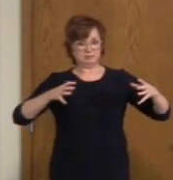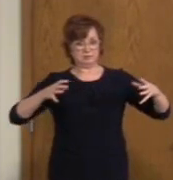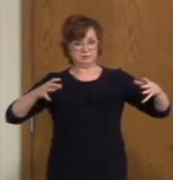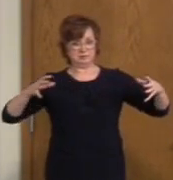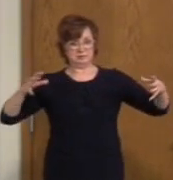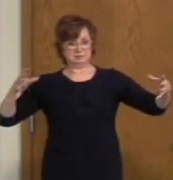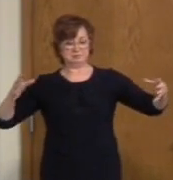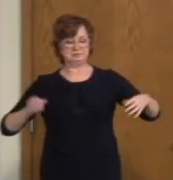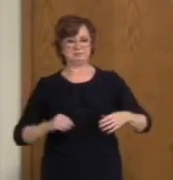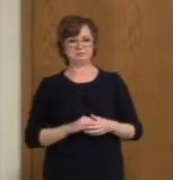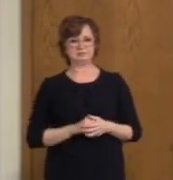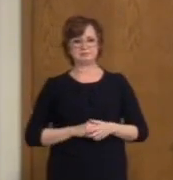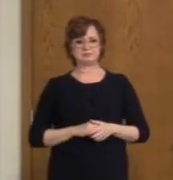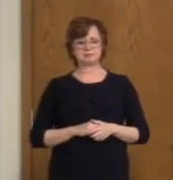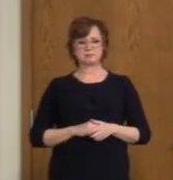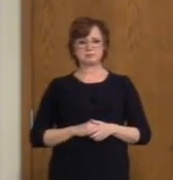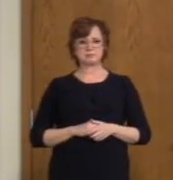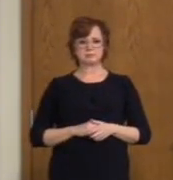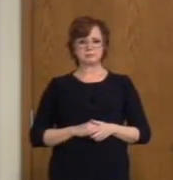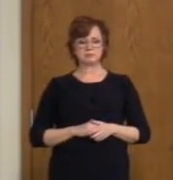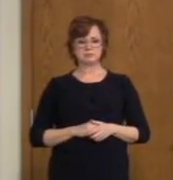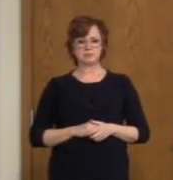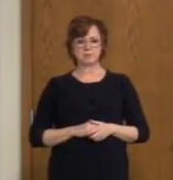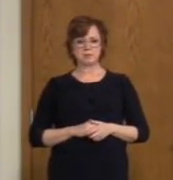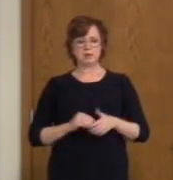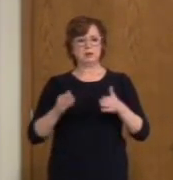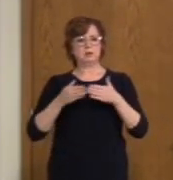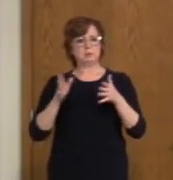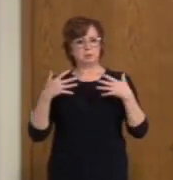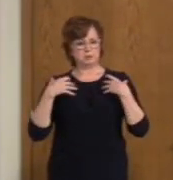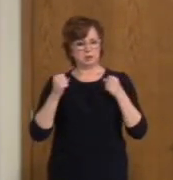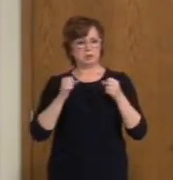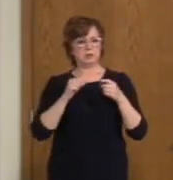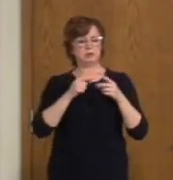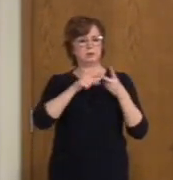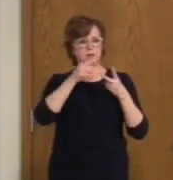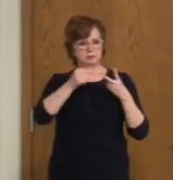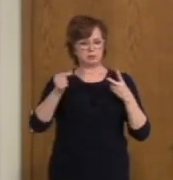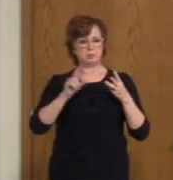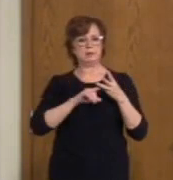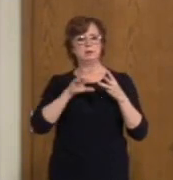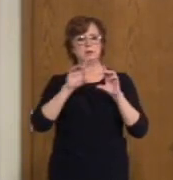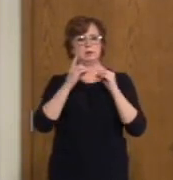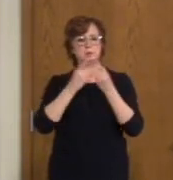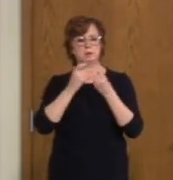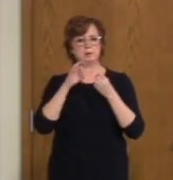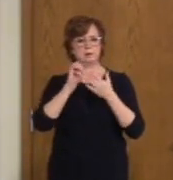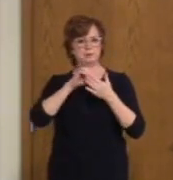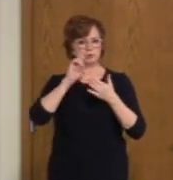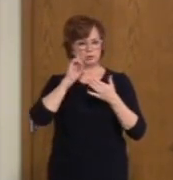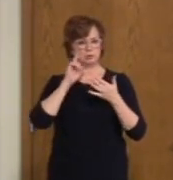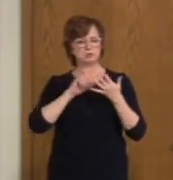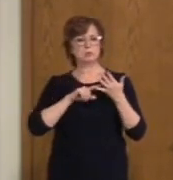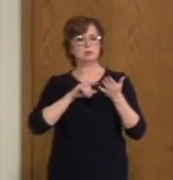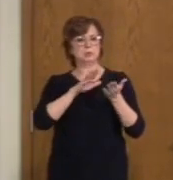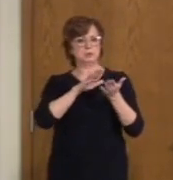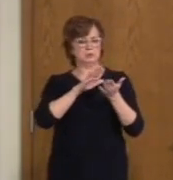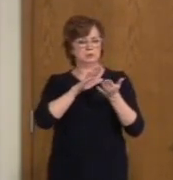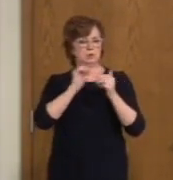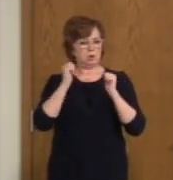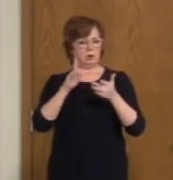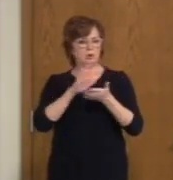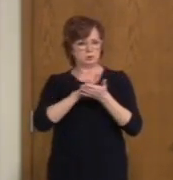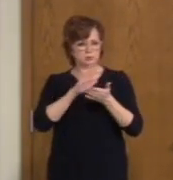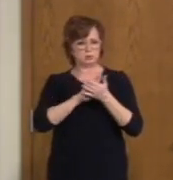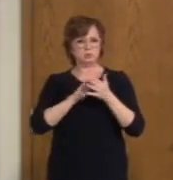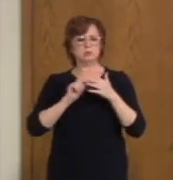The discussions that public health, the government is having, Ministry of Education is having with the schools and with the community in